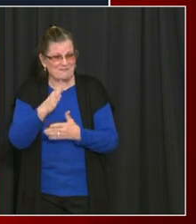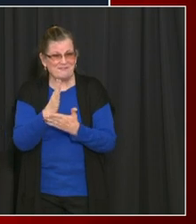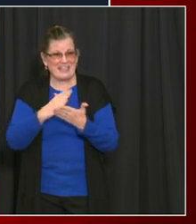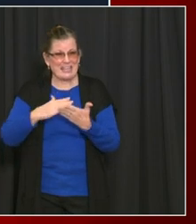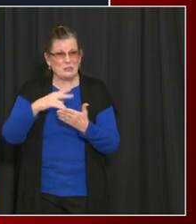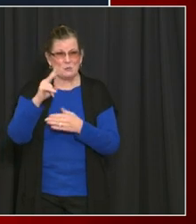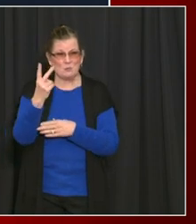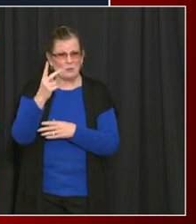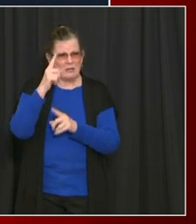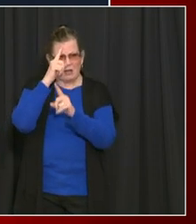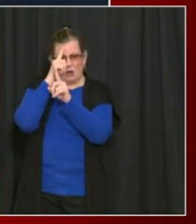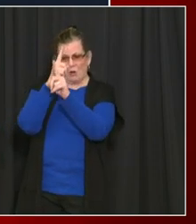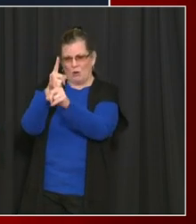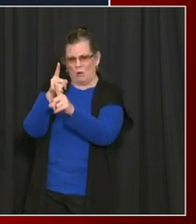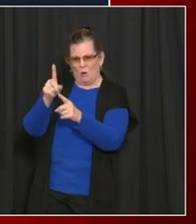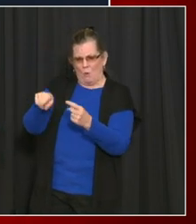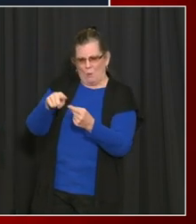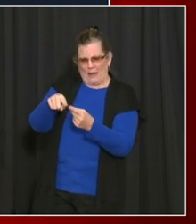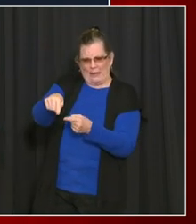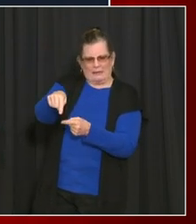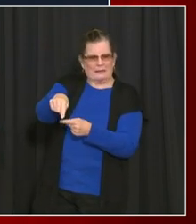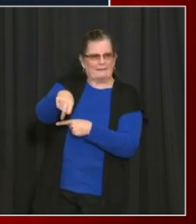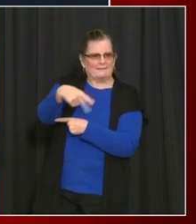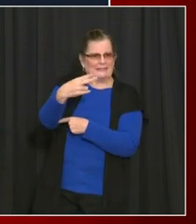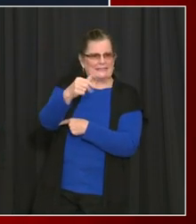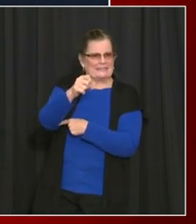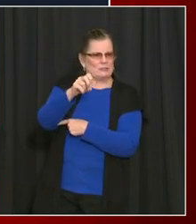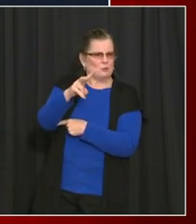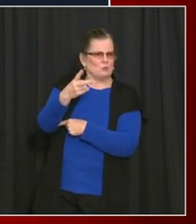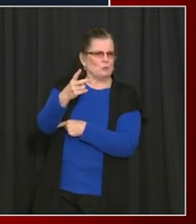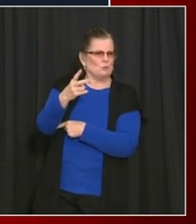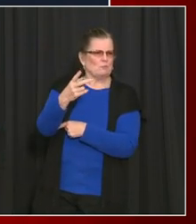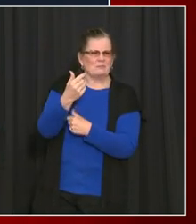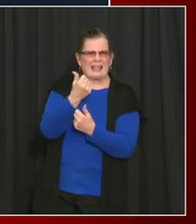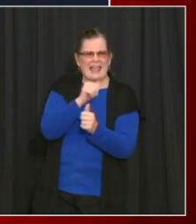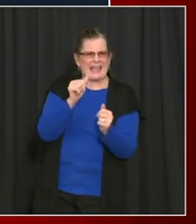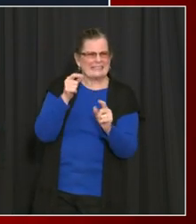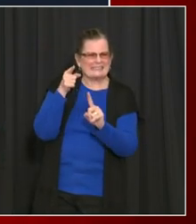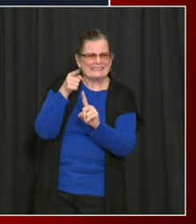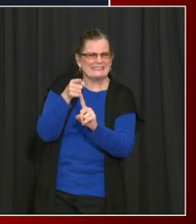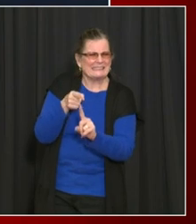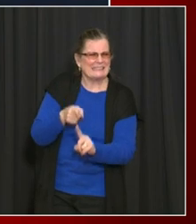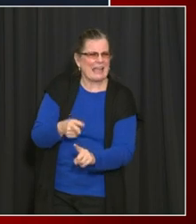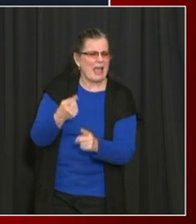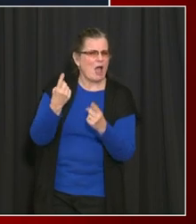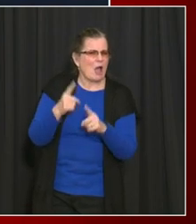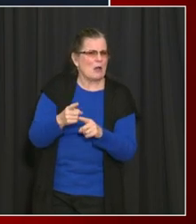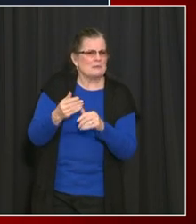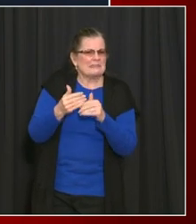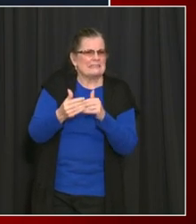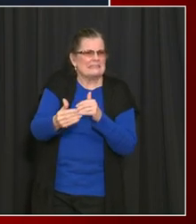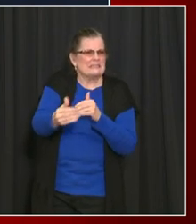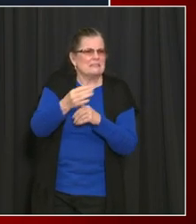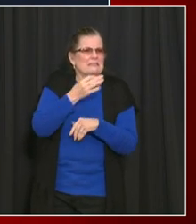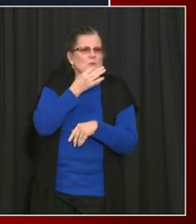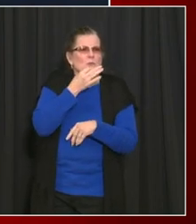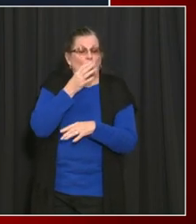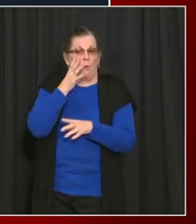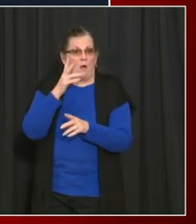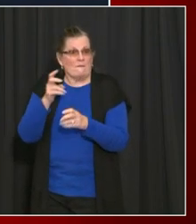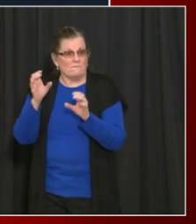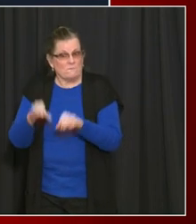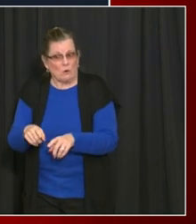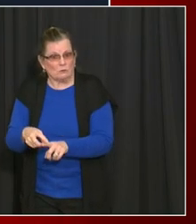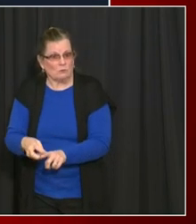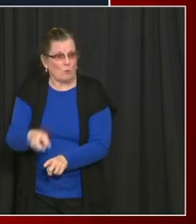through that. And then just to make clear, is there anything that could happen that would suddenly force DC back to, I guess, phase